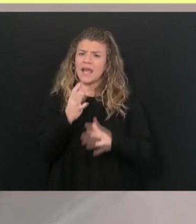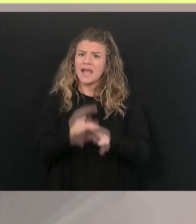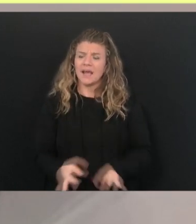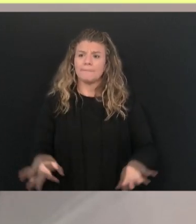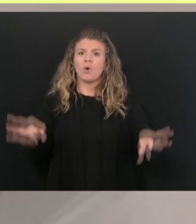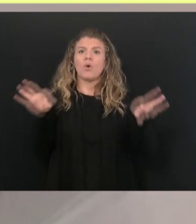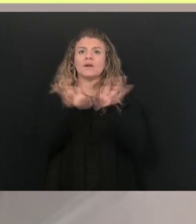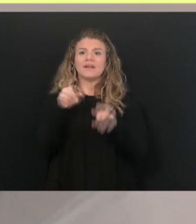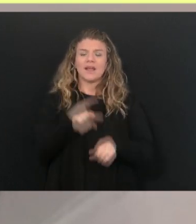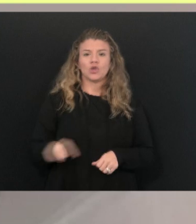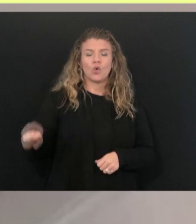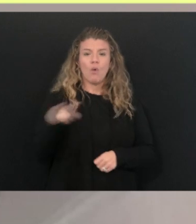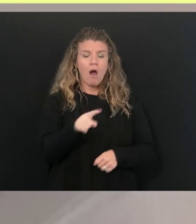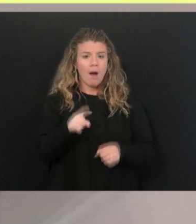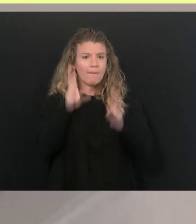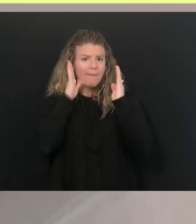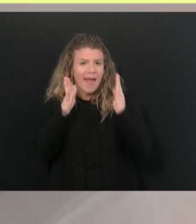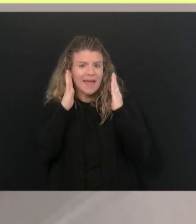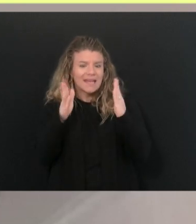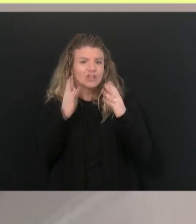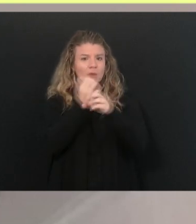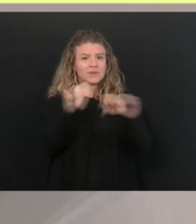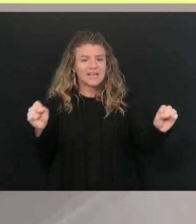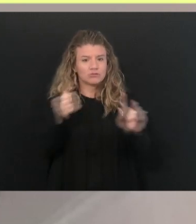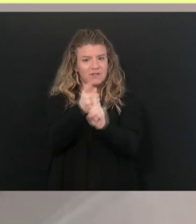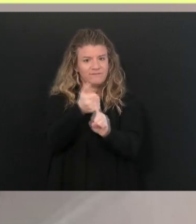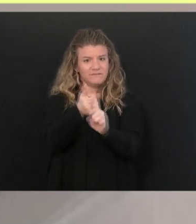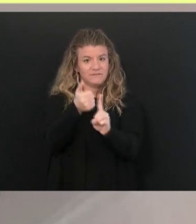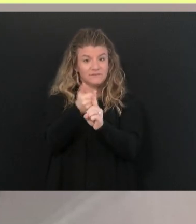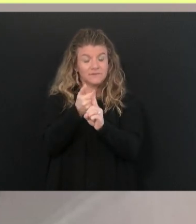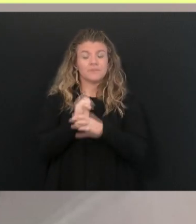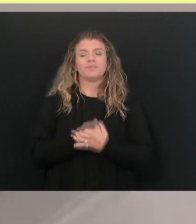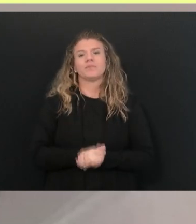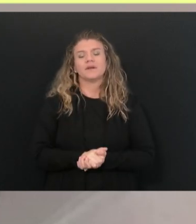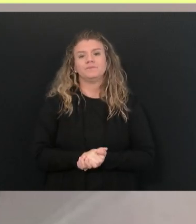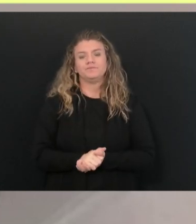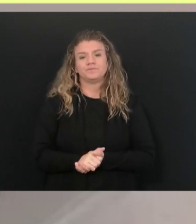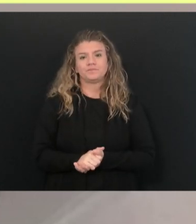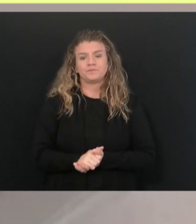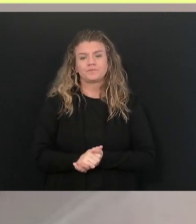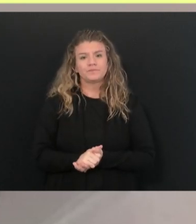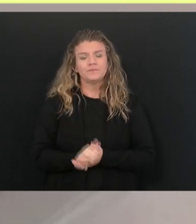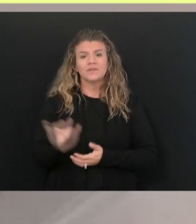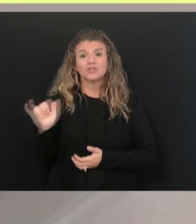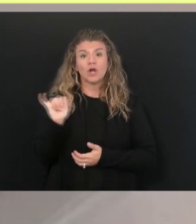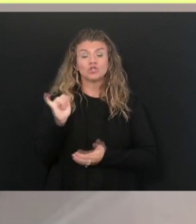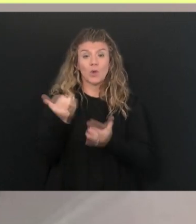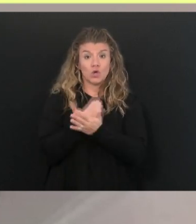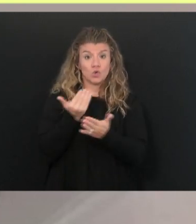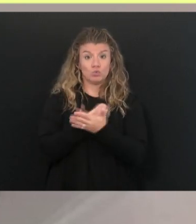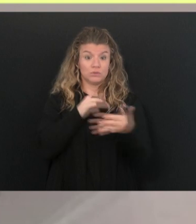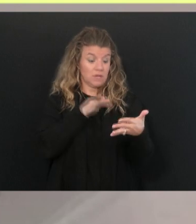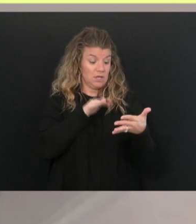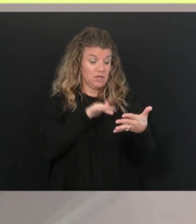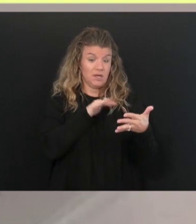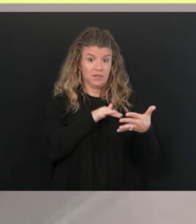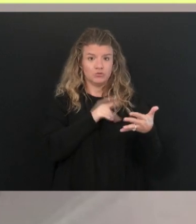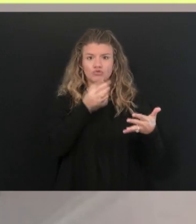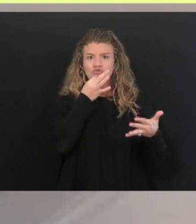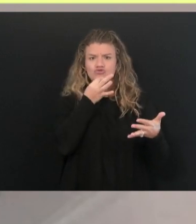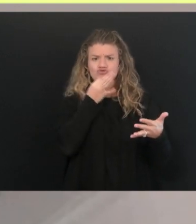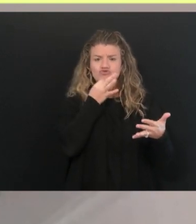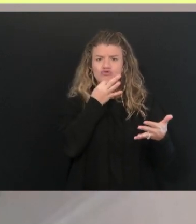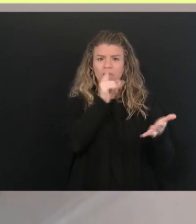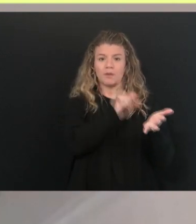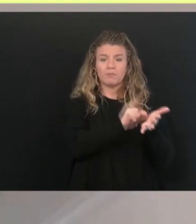a lot of attention to protecting themselves. There's also a new study that is coming out, and it's gotten a lot